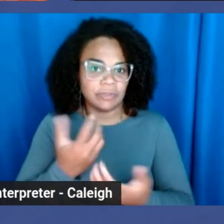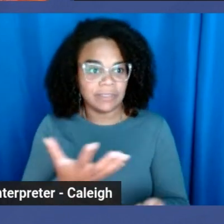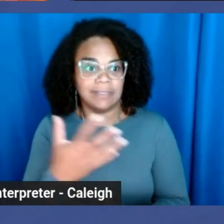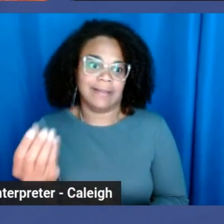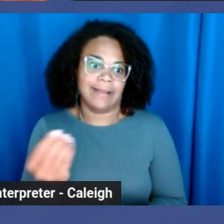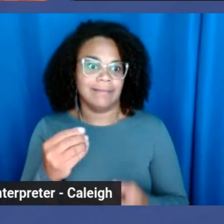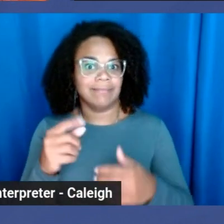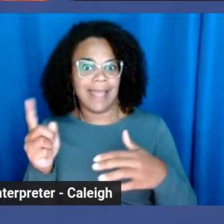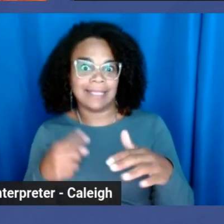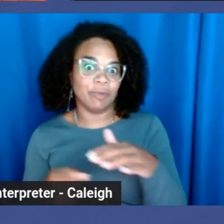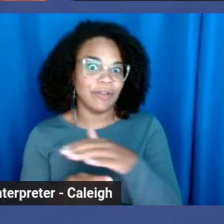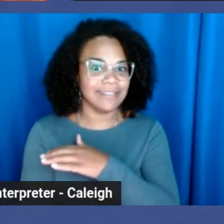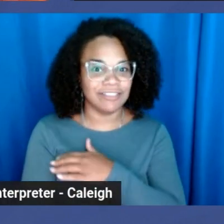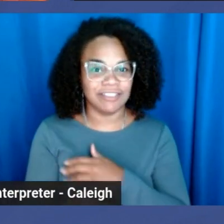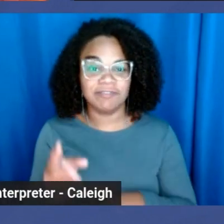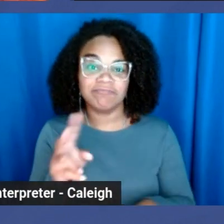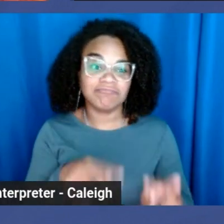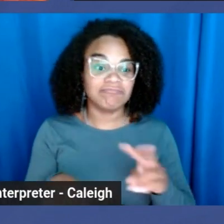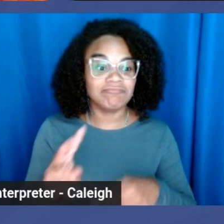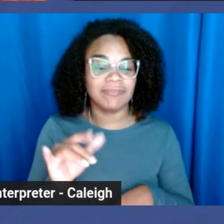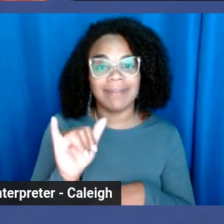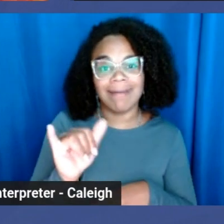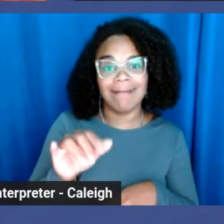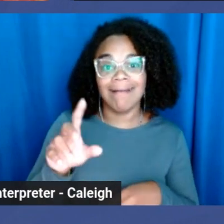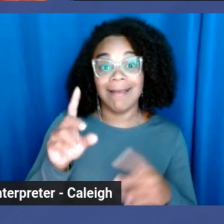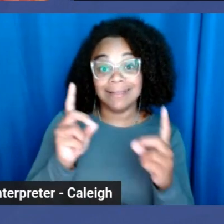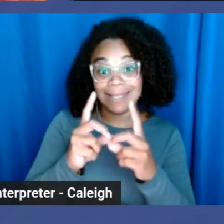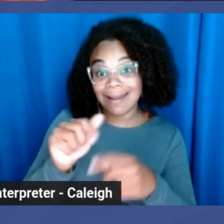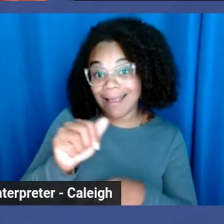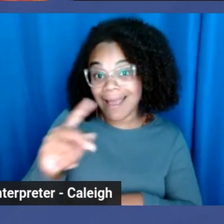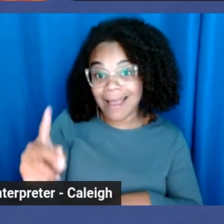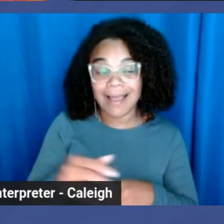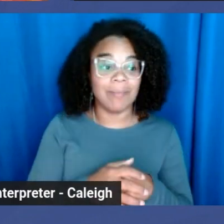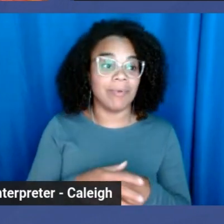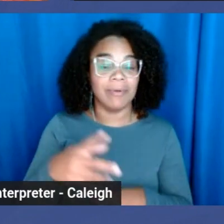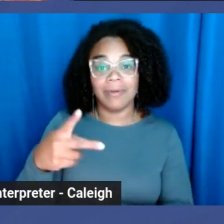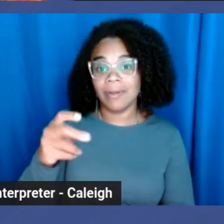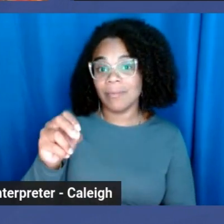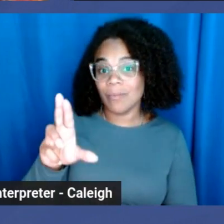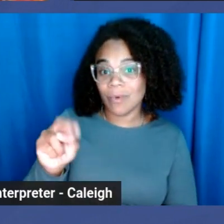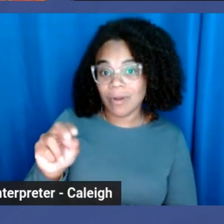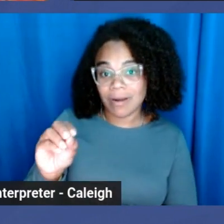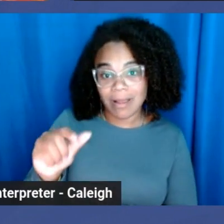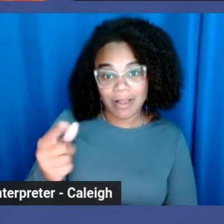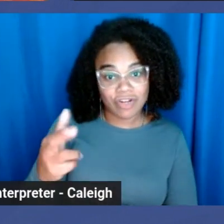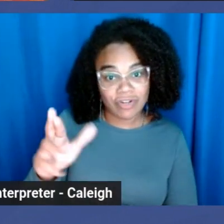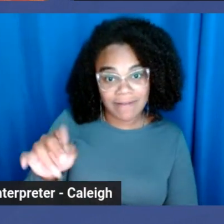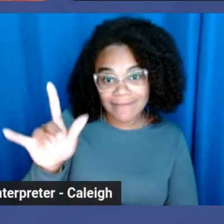exploration through things like dating apps, pornography, and sexting.